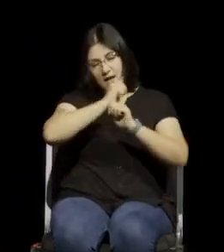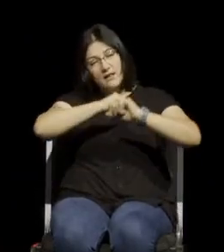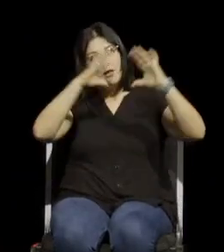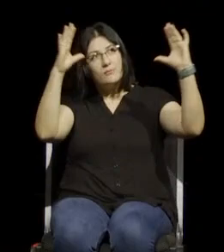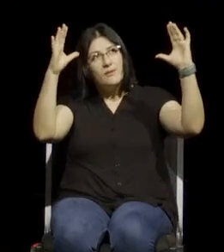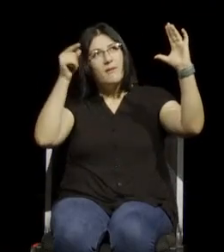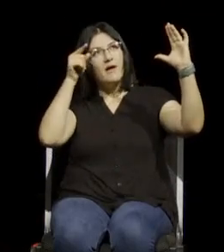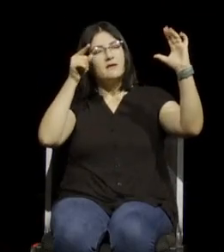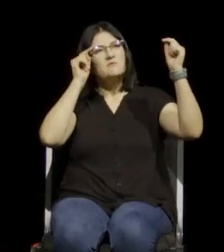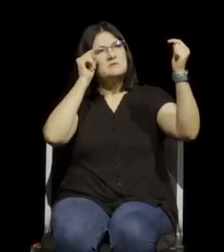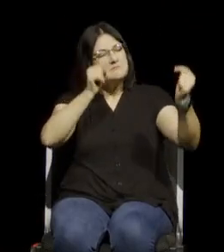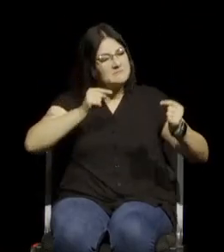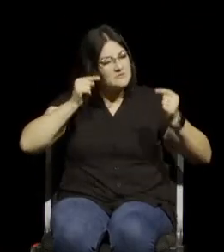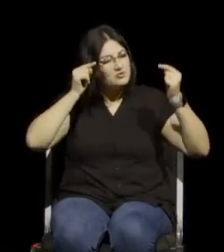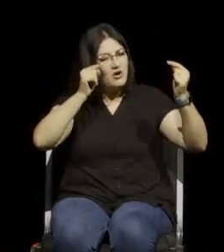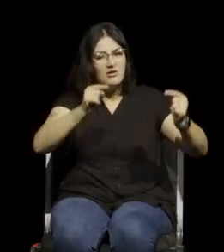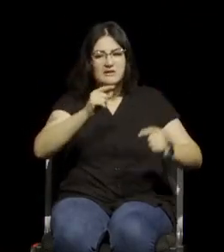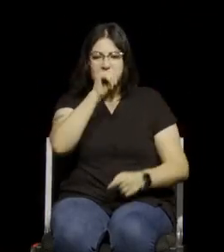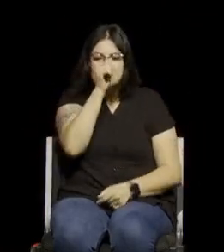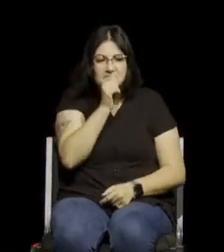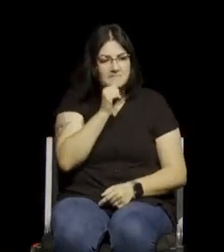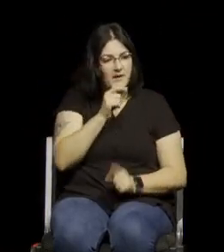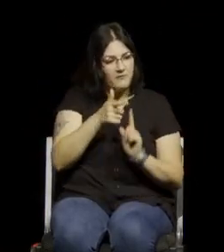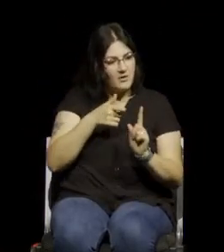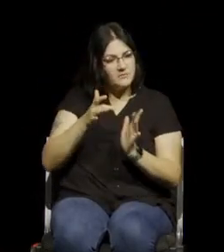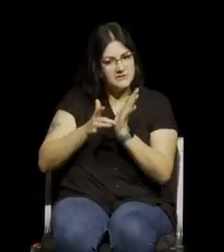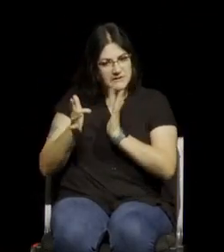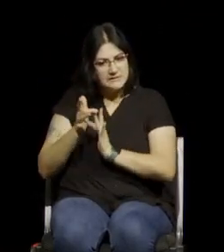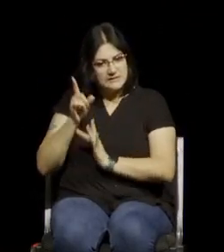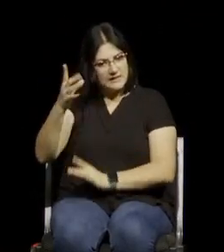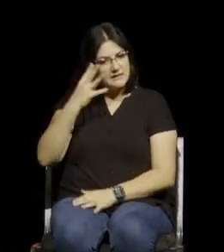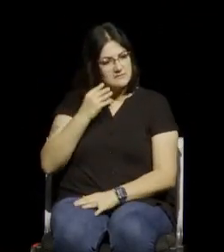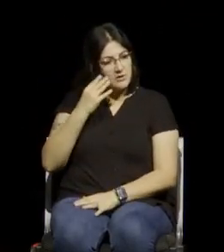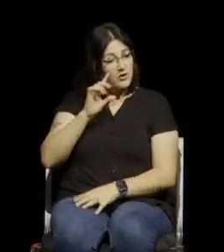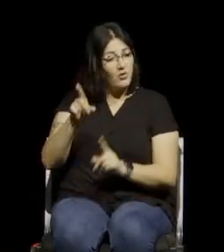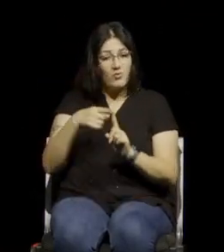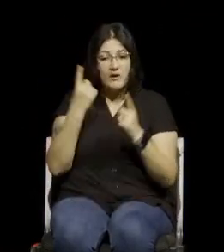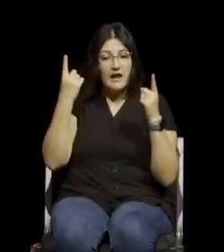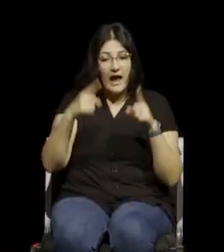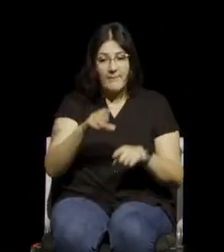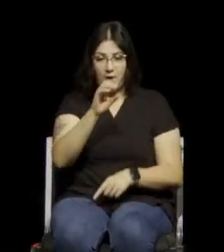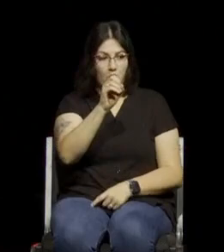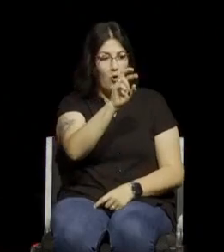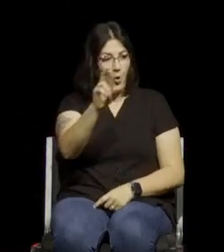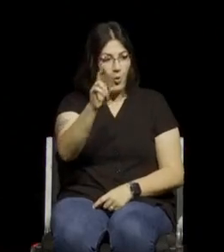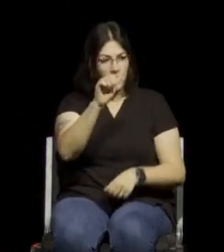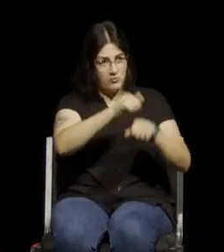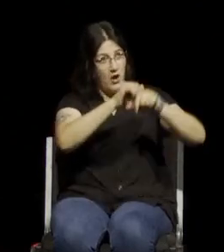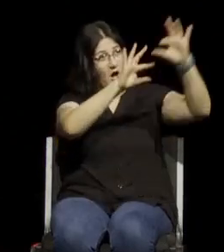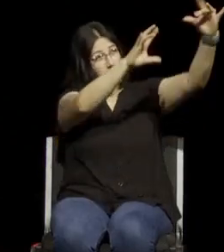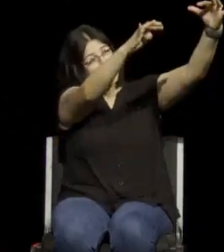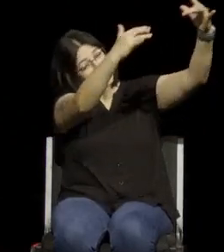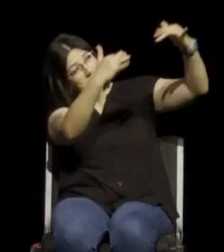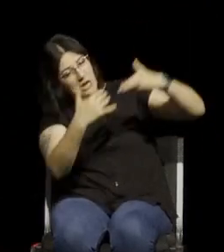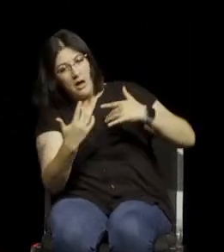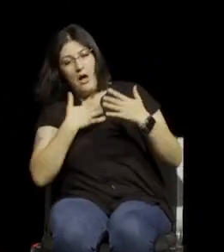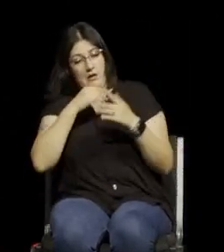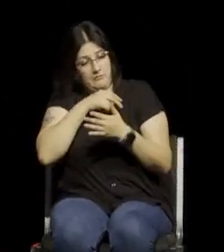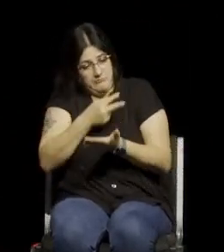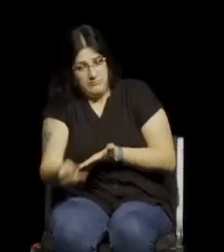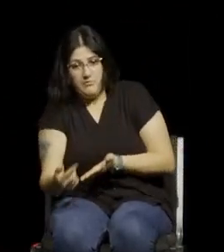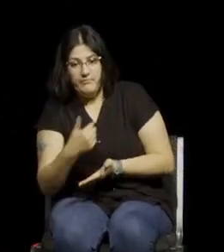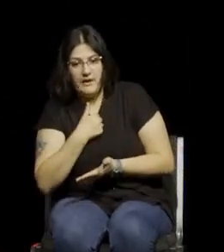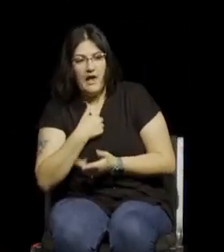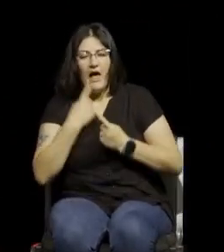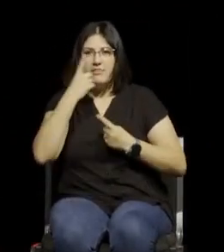were the pain and sufferings of Jesus. When an avalanche of ore fell on my head and shoulders, I thought of Stephen